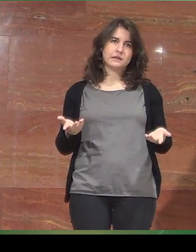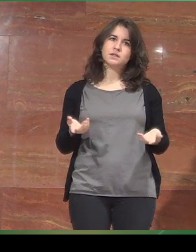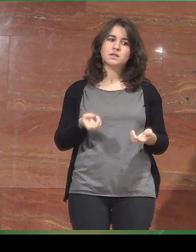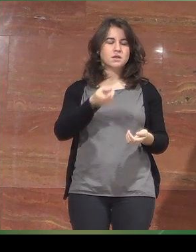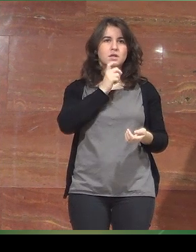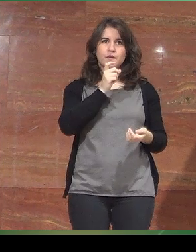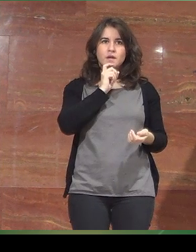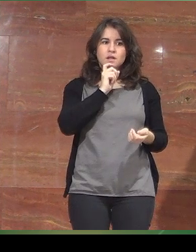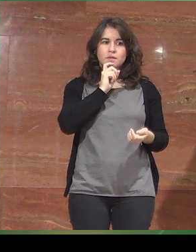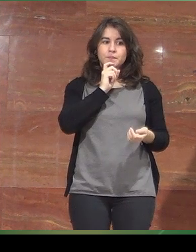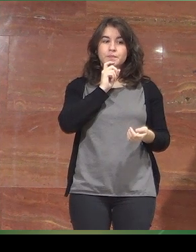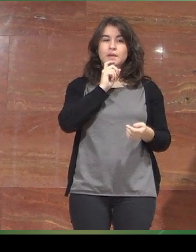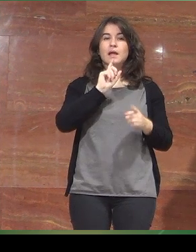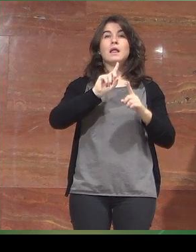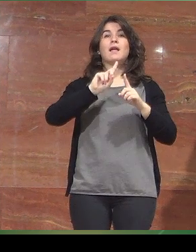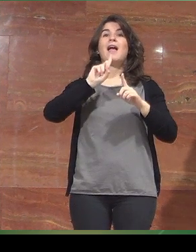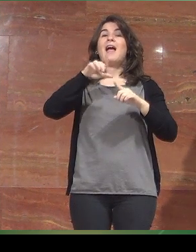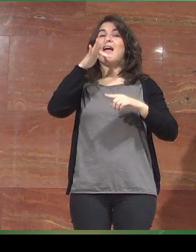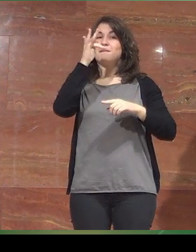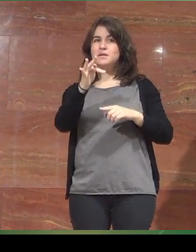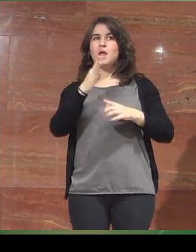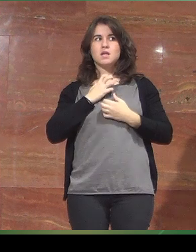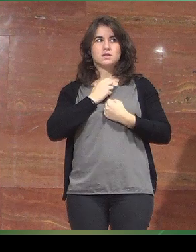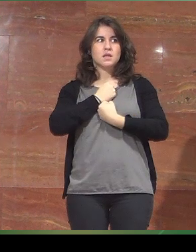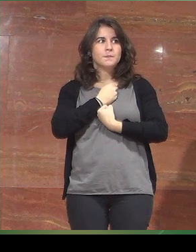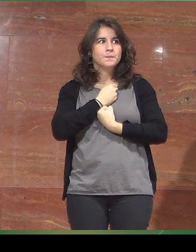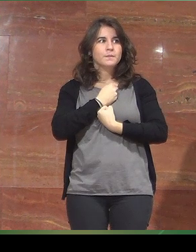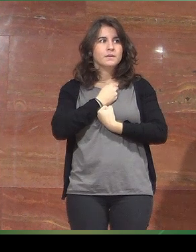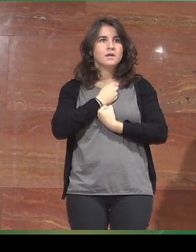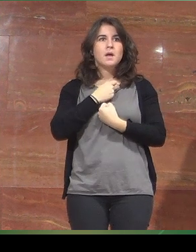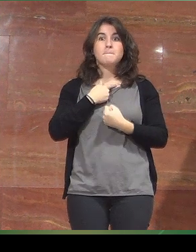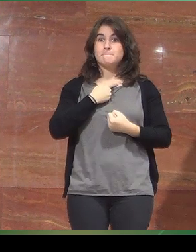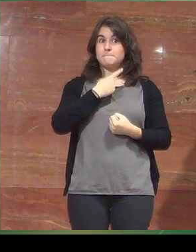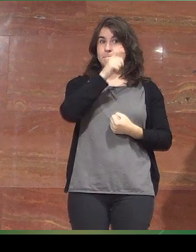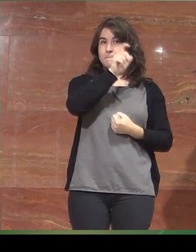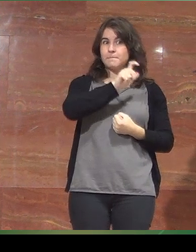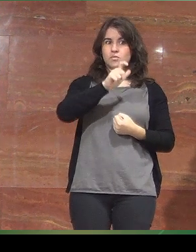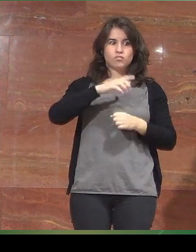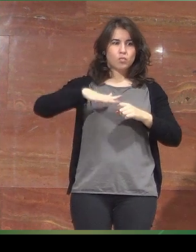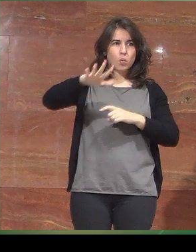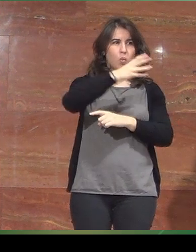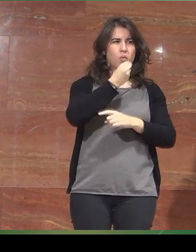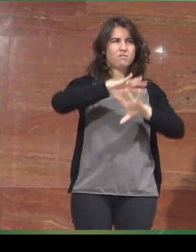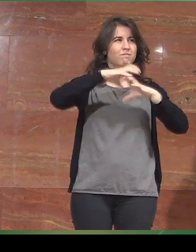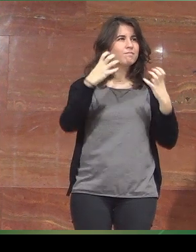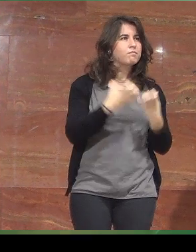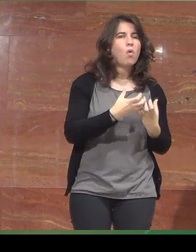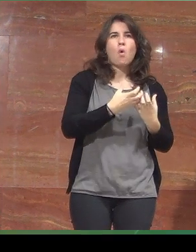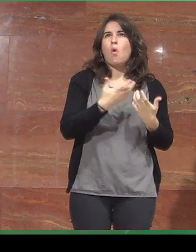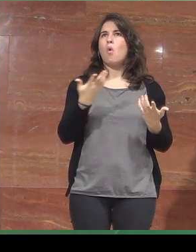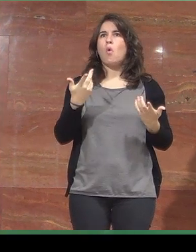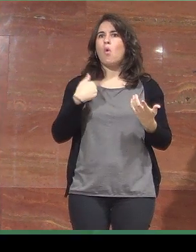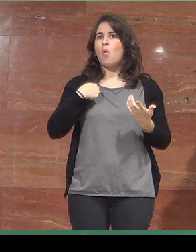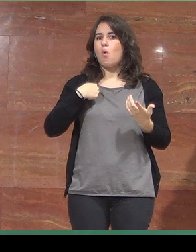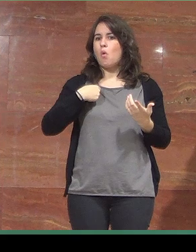anxiety. The bigger and busier an environment is, the more anxious we will become. And if we're late, if we're